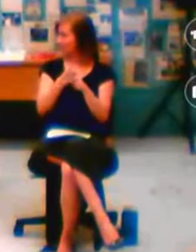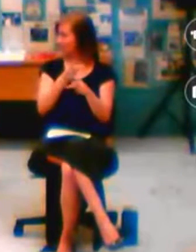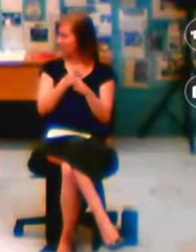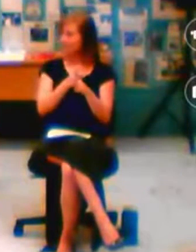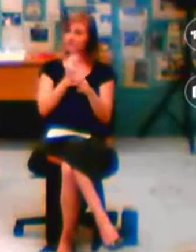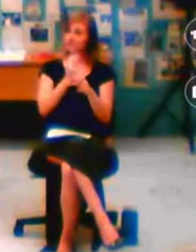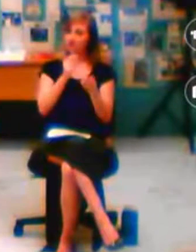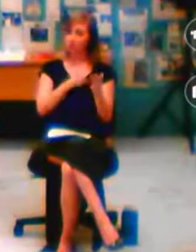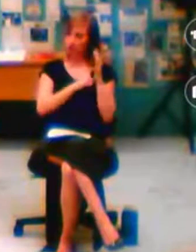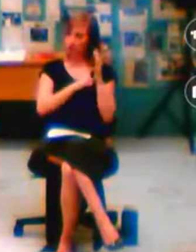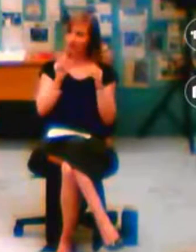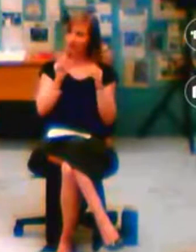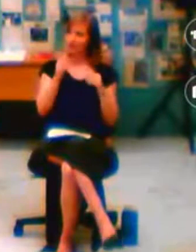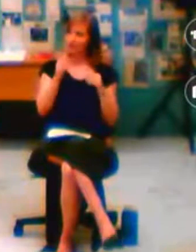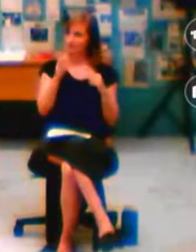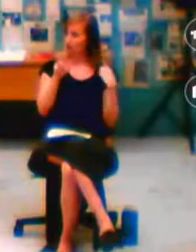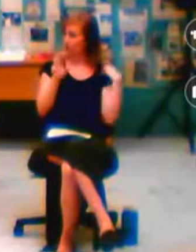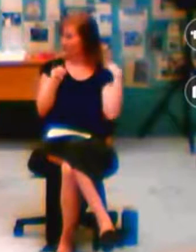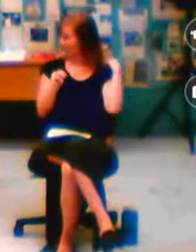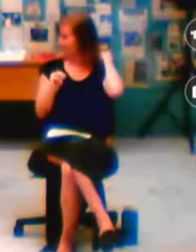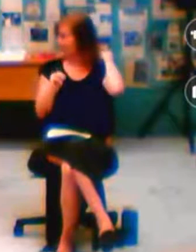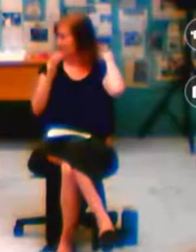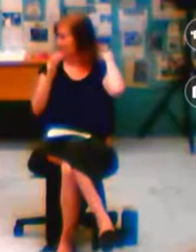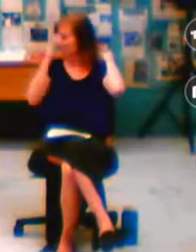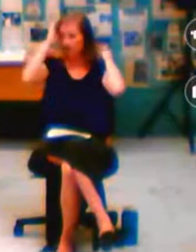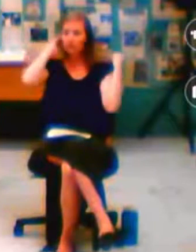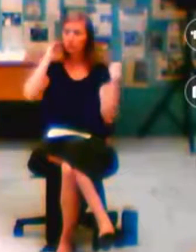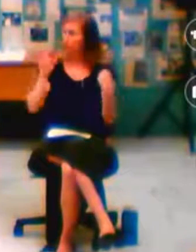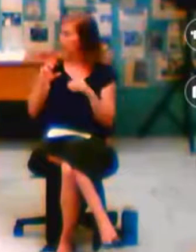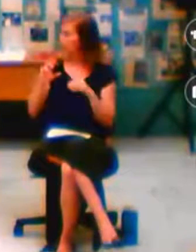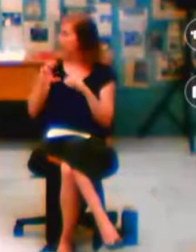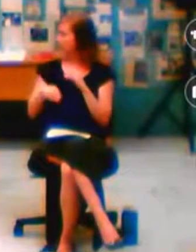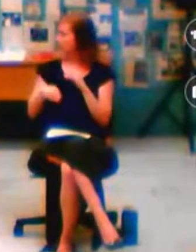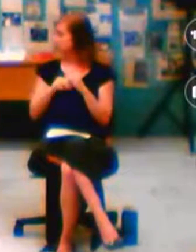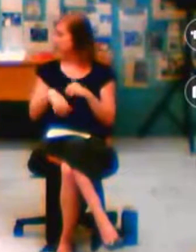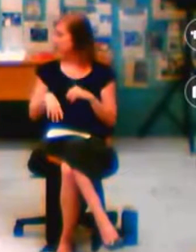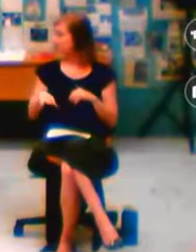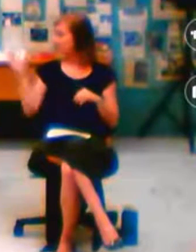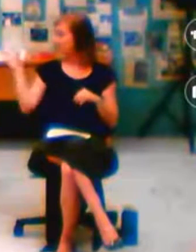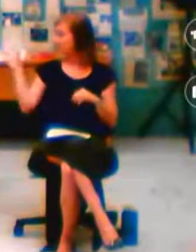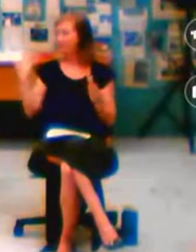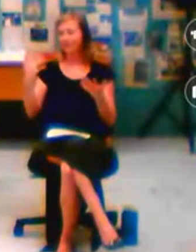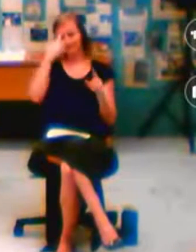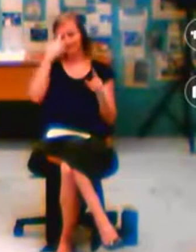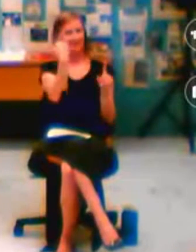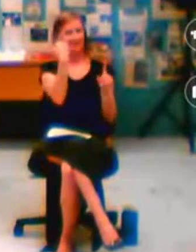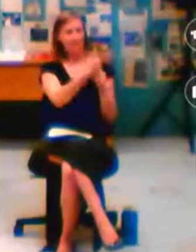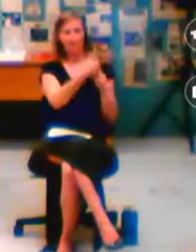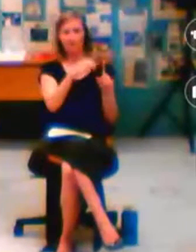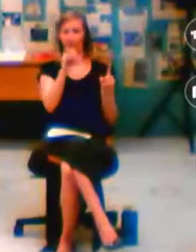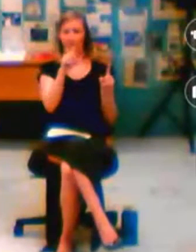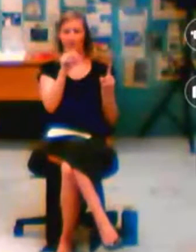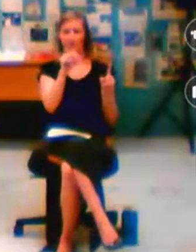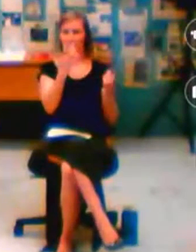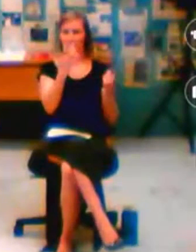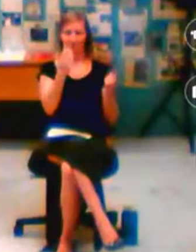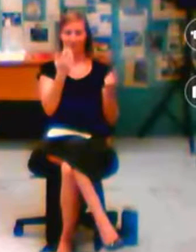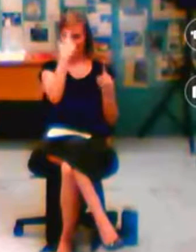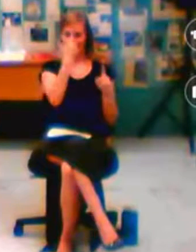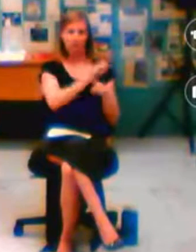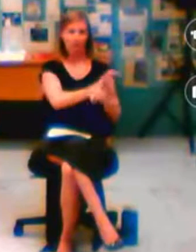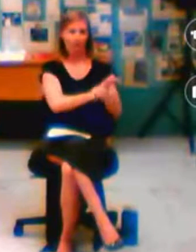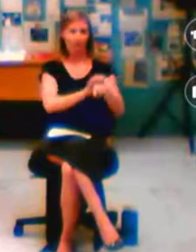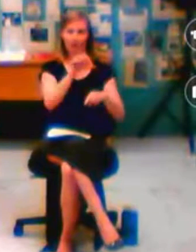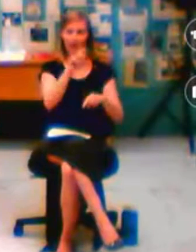good care to their patients. No, excuse me. Do you have any thoughts on the maintenance of effort requirements